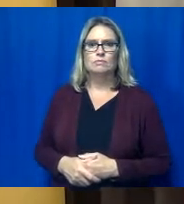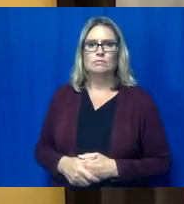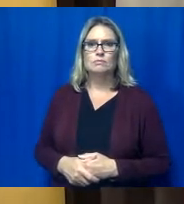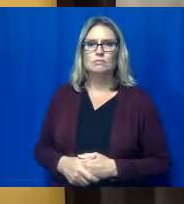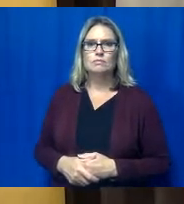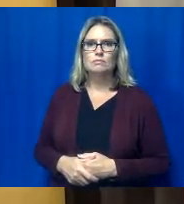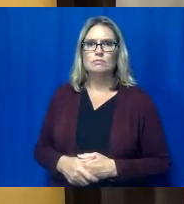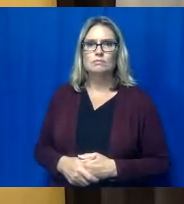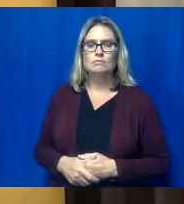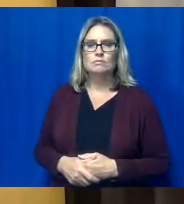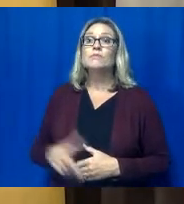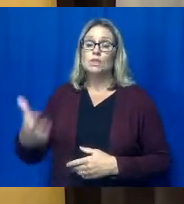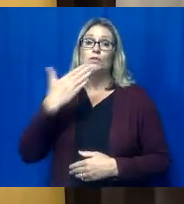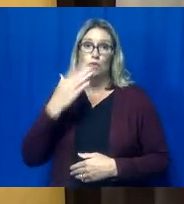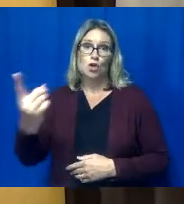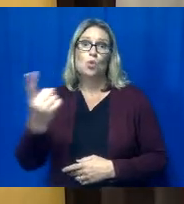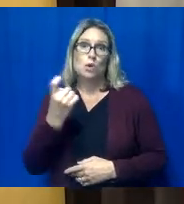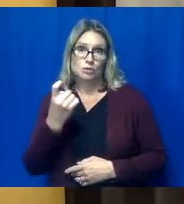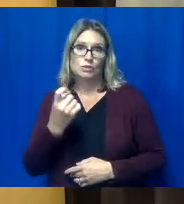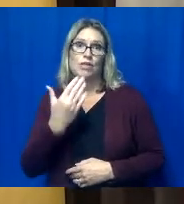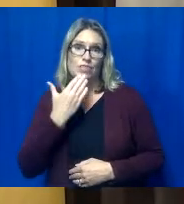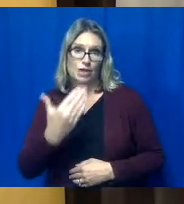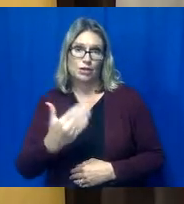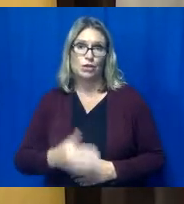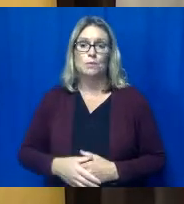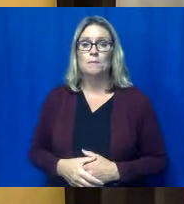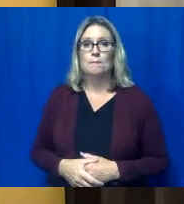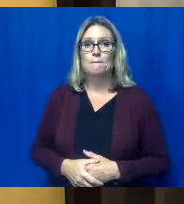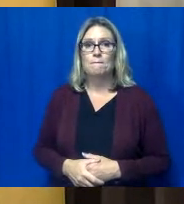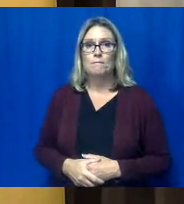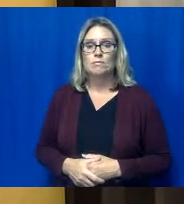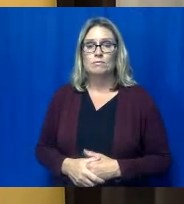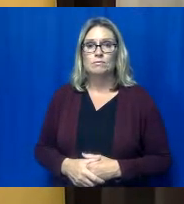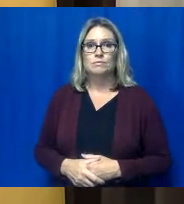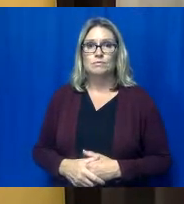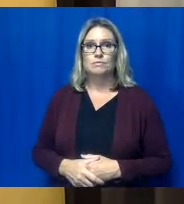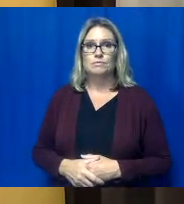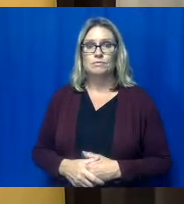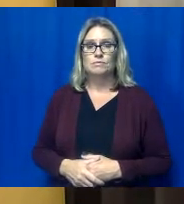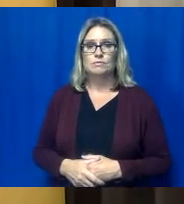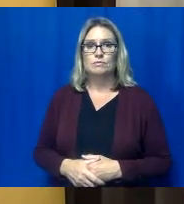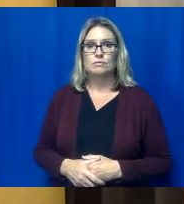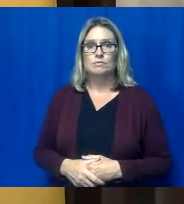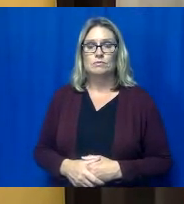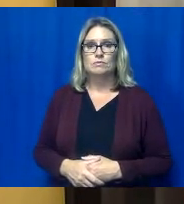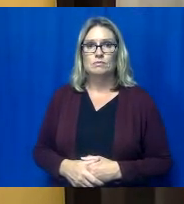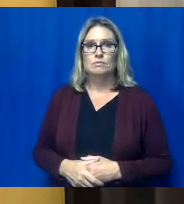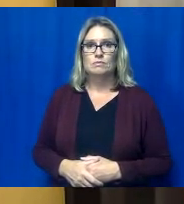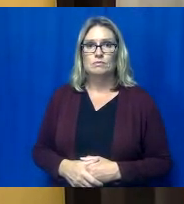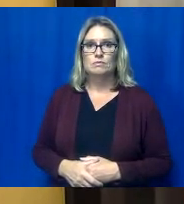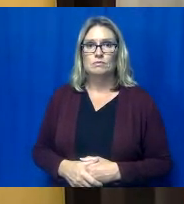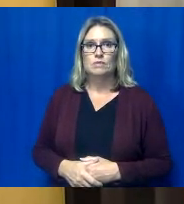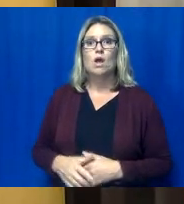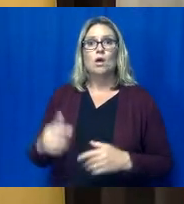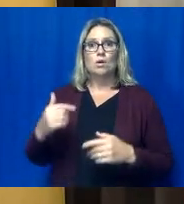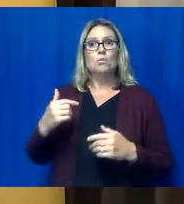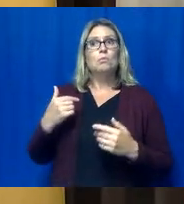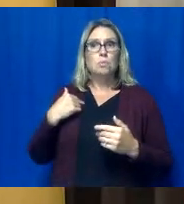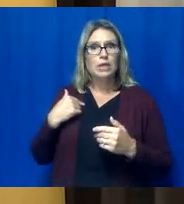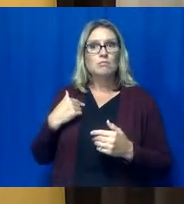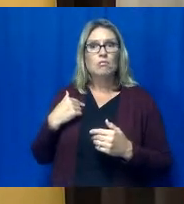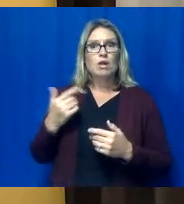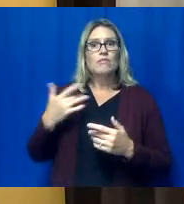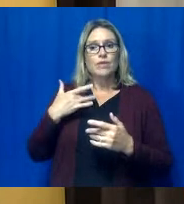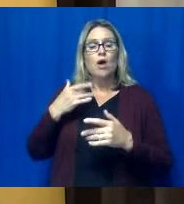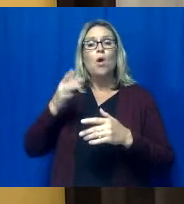Yes, great question, Mr. Poitras. Thank you for asking it. We've maintained for some time that a rise in cases